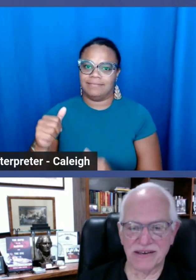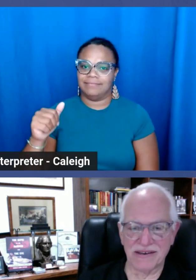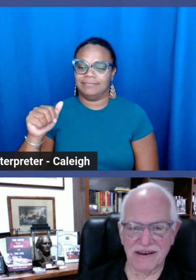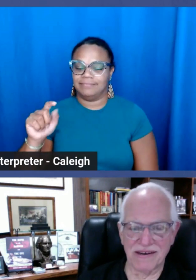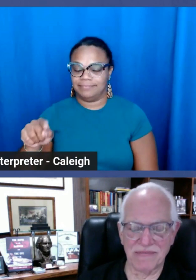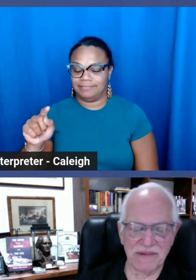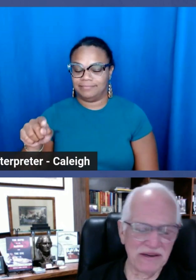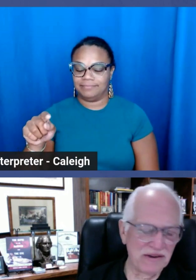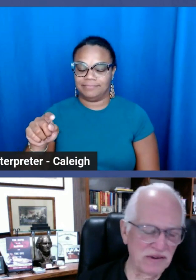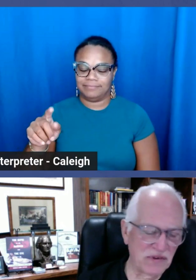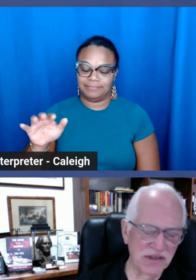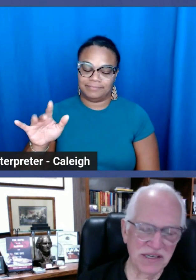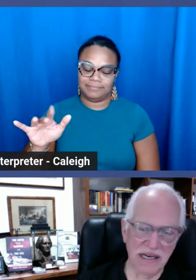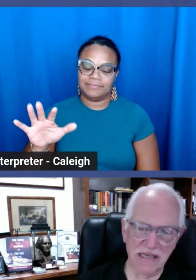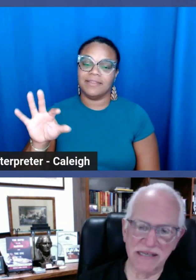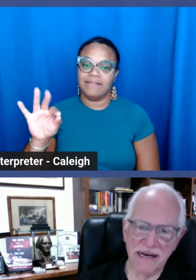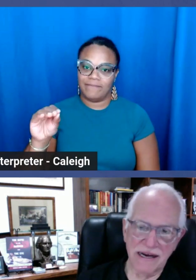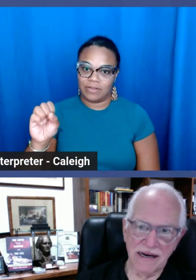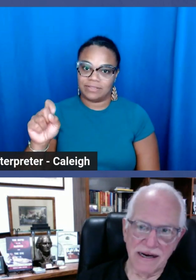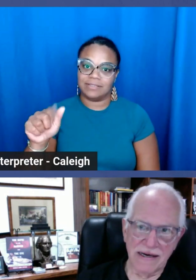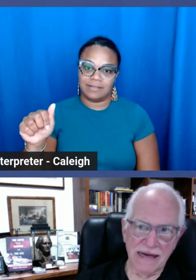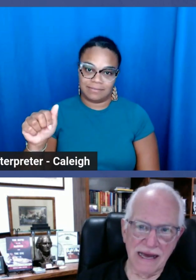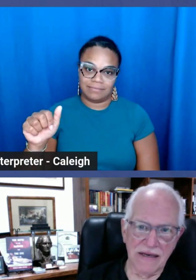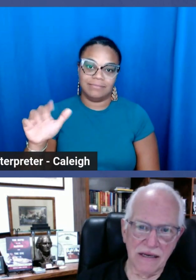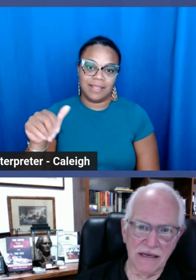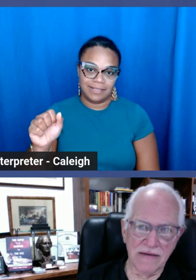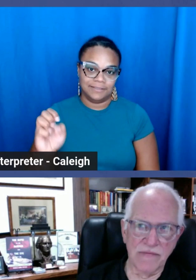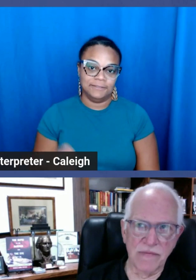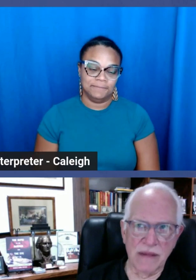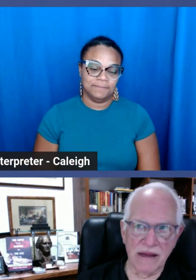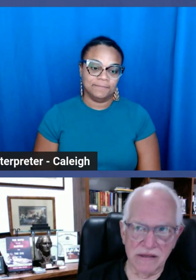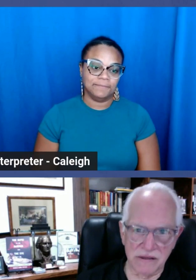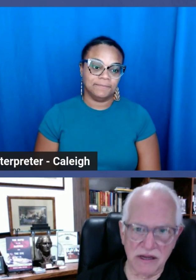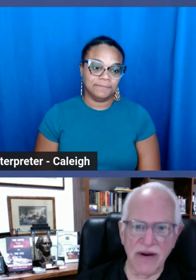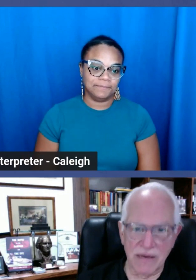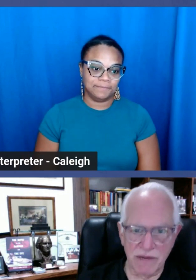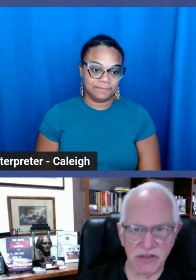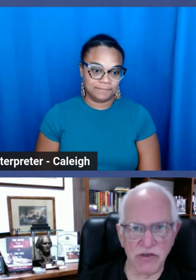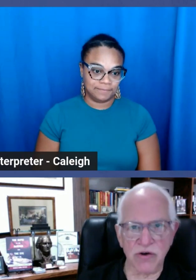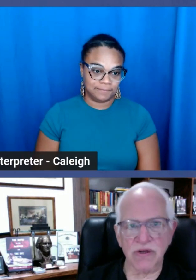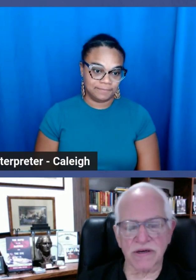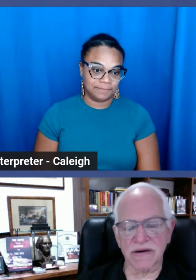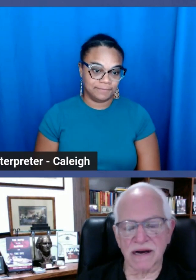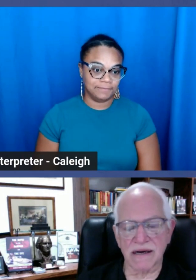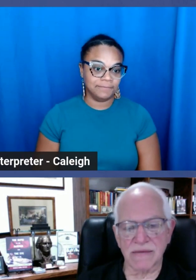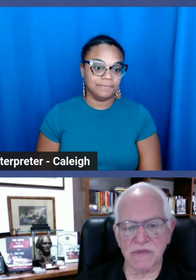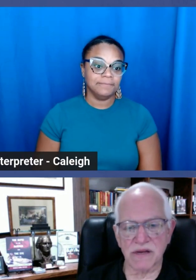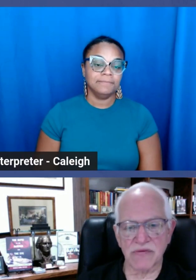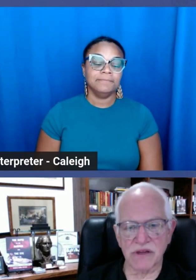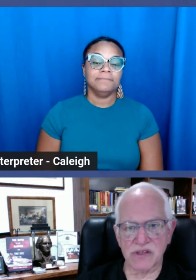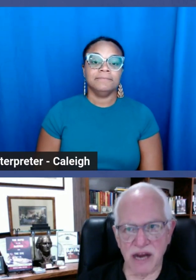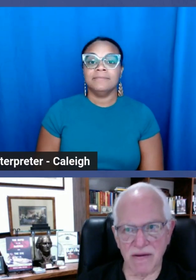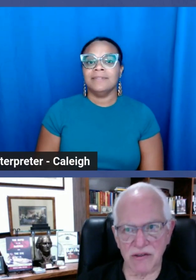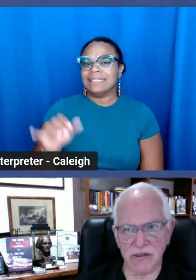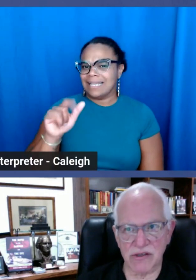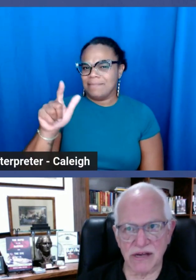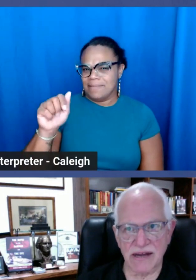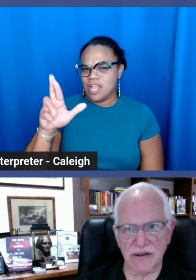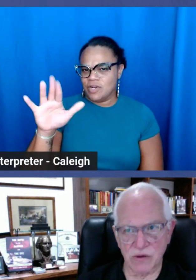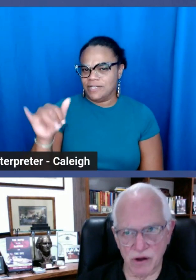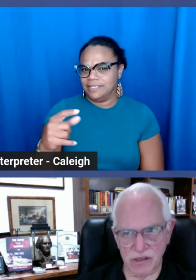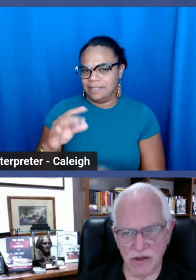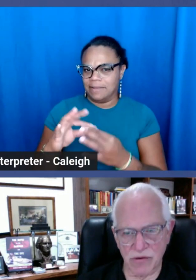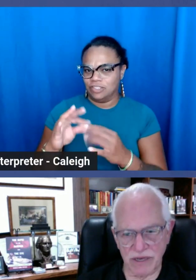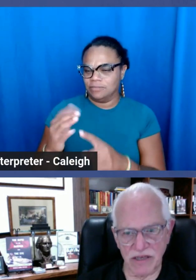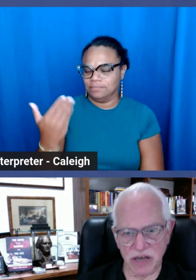saw in the FOSTA case. And as Larry had mentioned earlier, these challenges